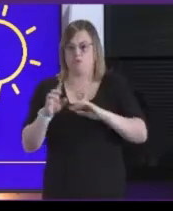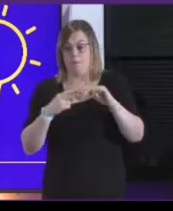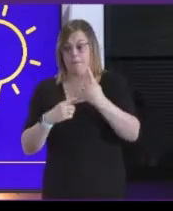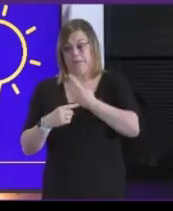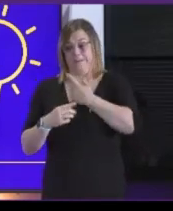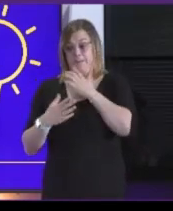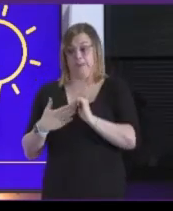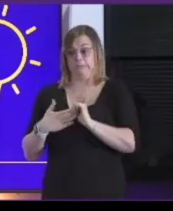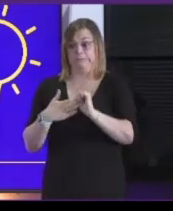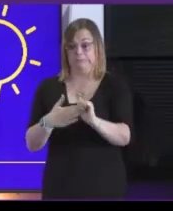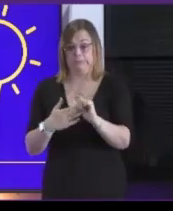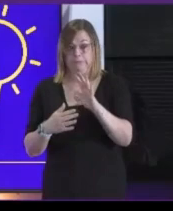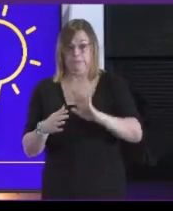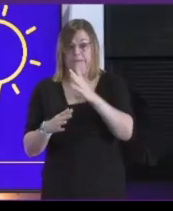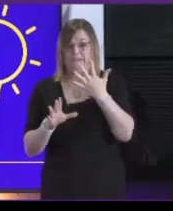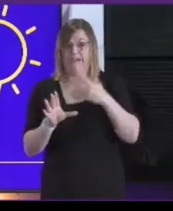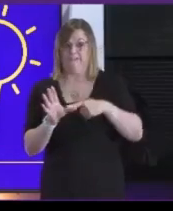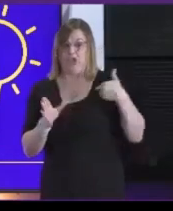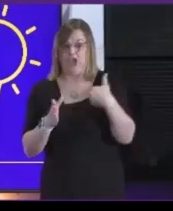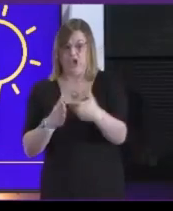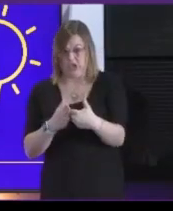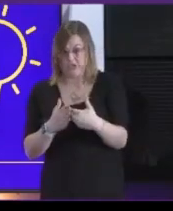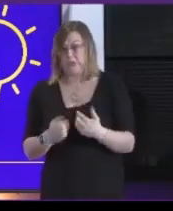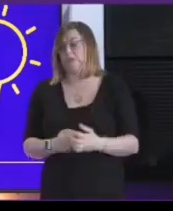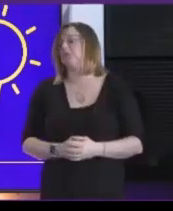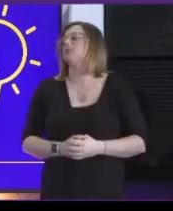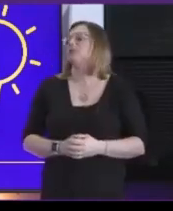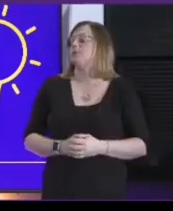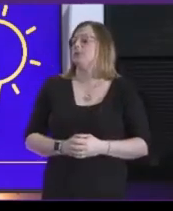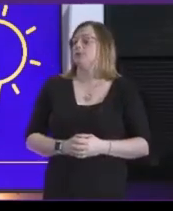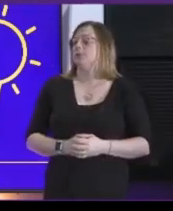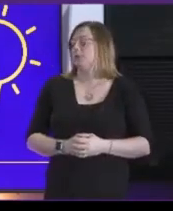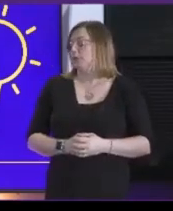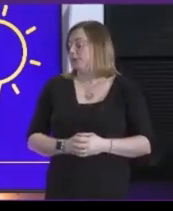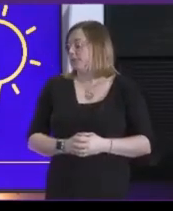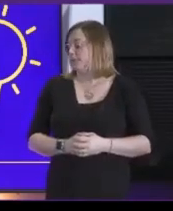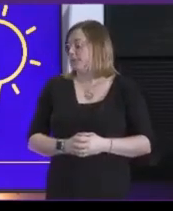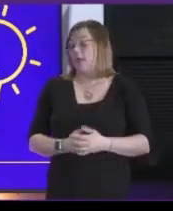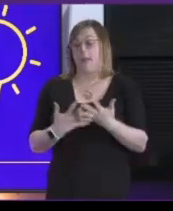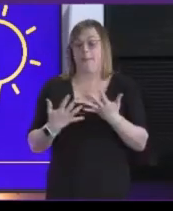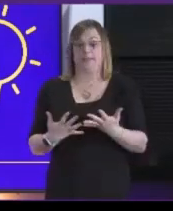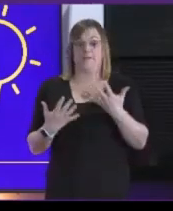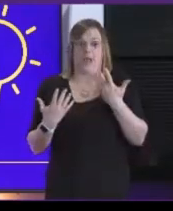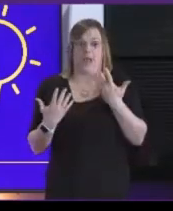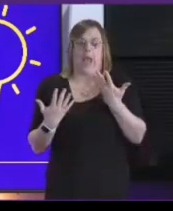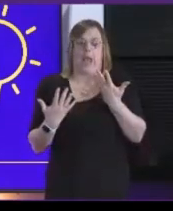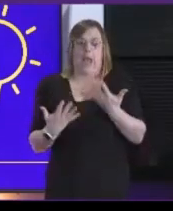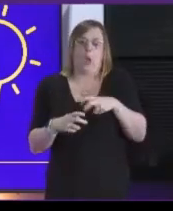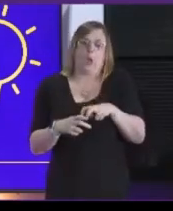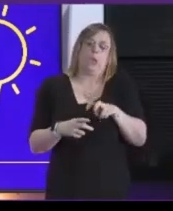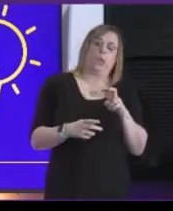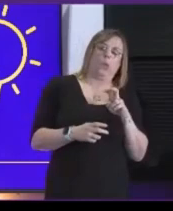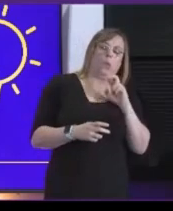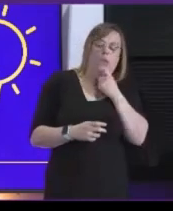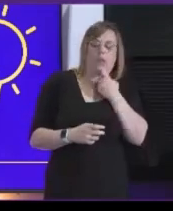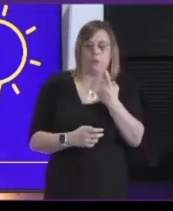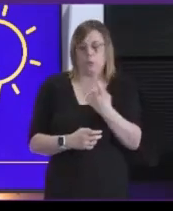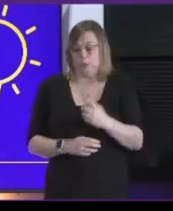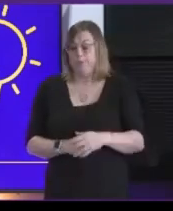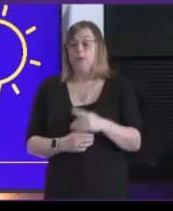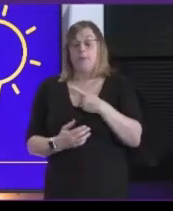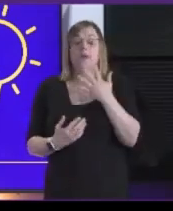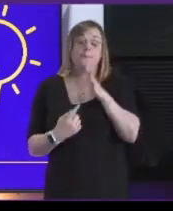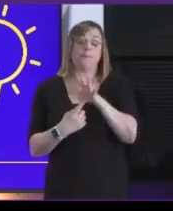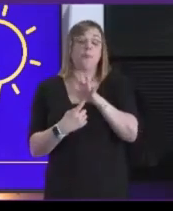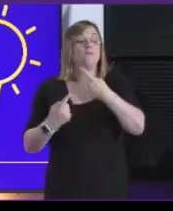heading the last 5 years. I'm now currently moving on, but and it is very